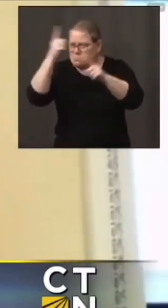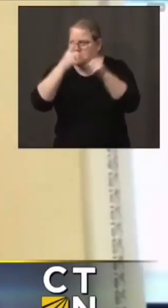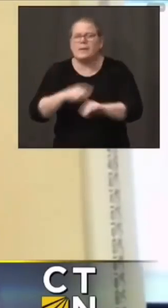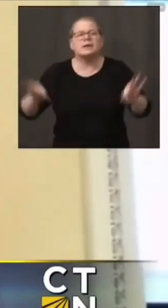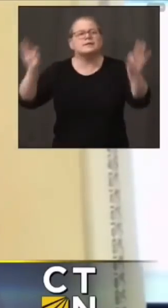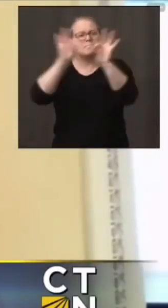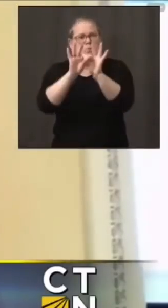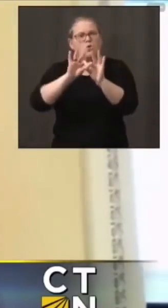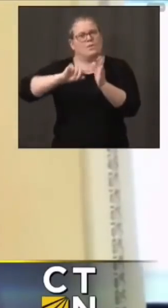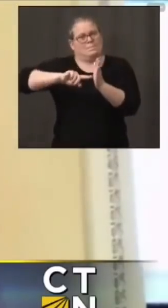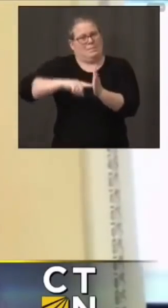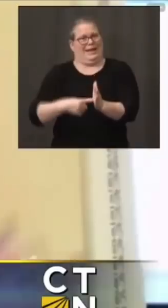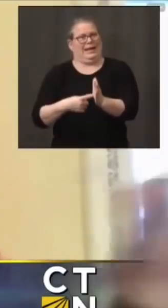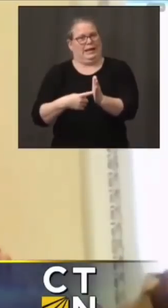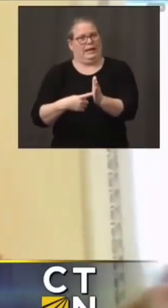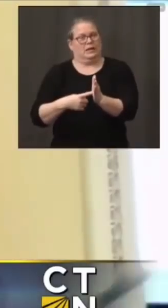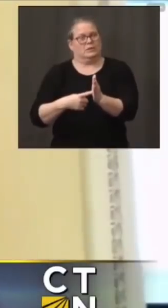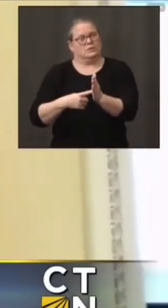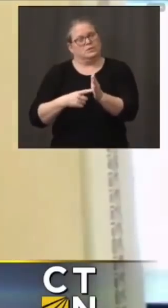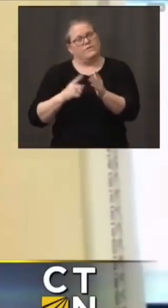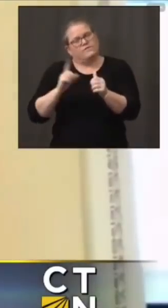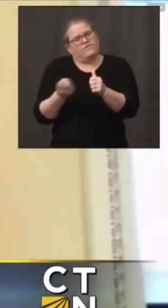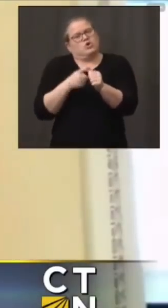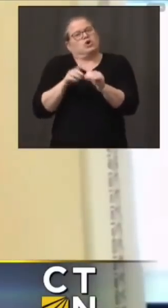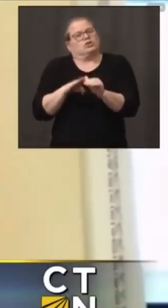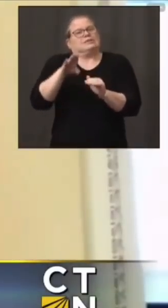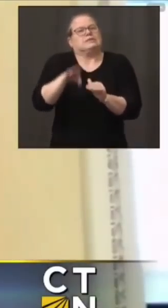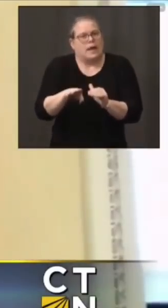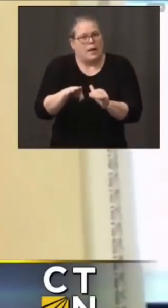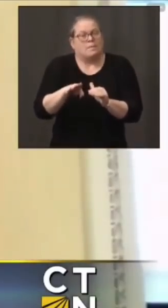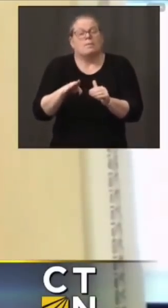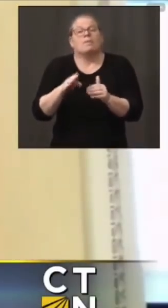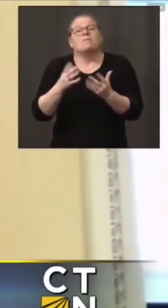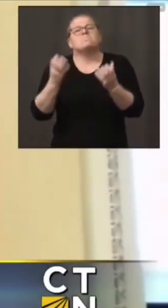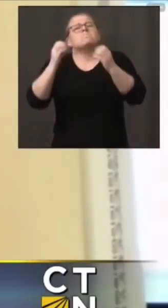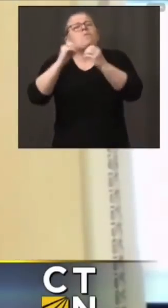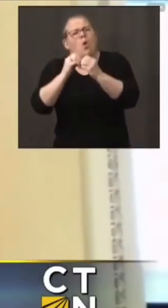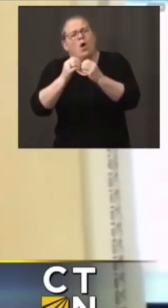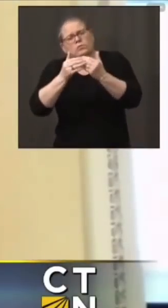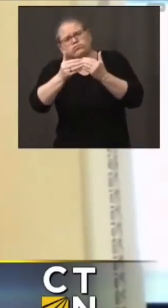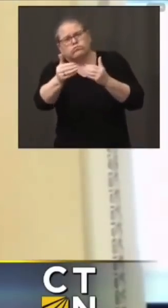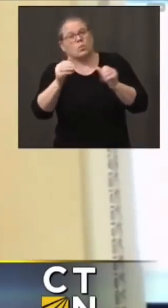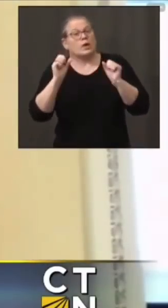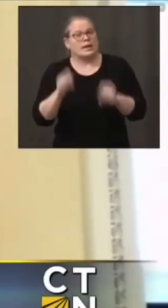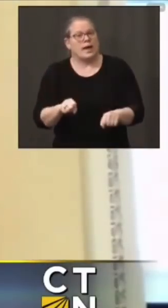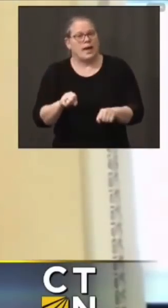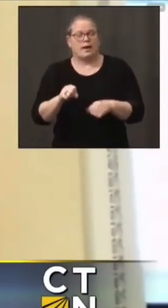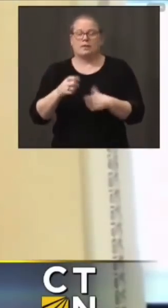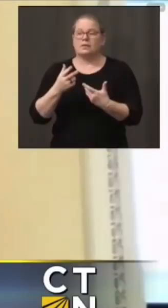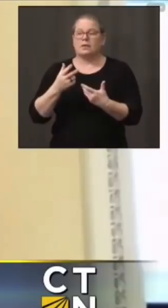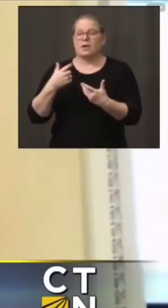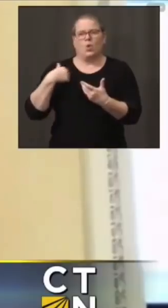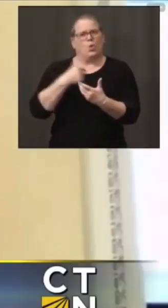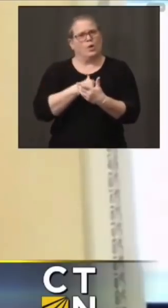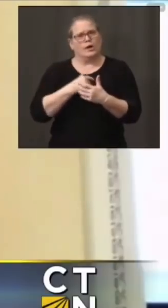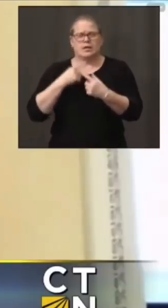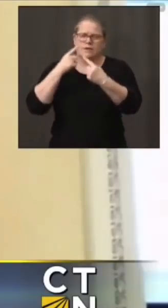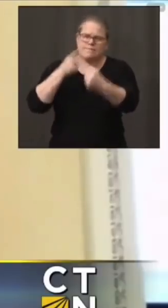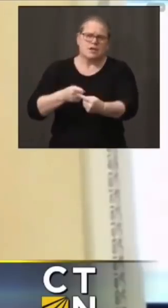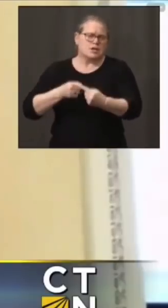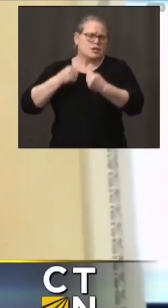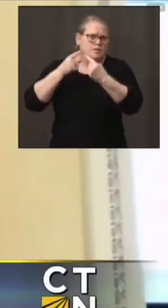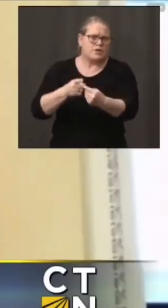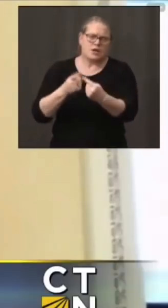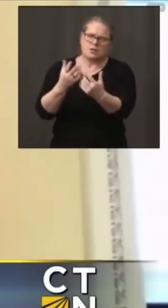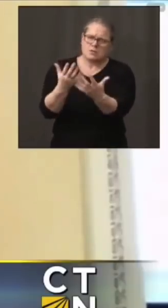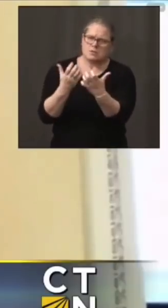forward as we think about where we go from here. We fought for, as you know, the additional 1,400 direct